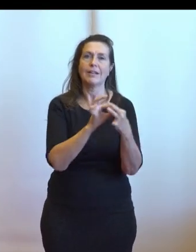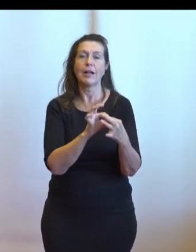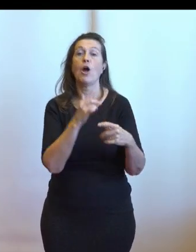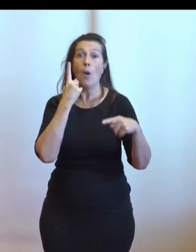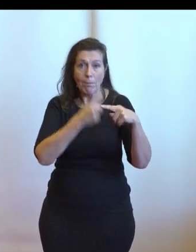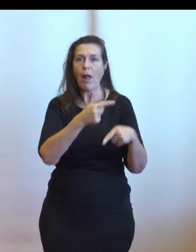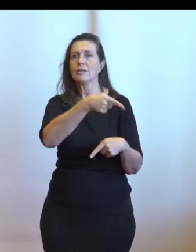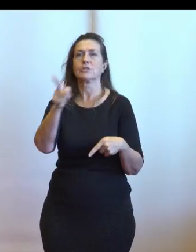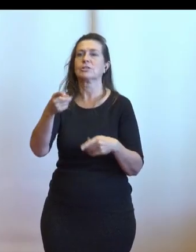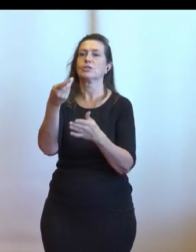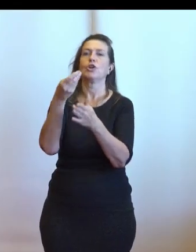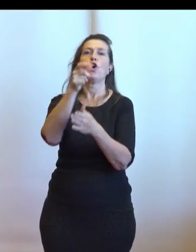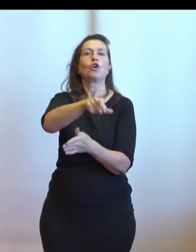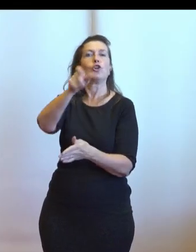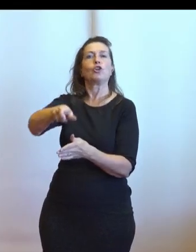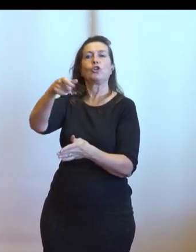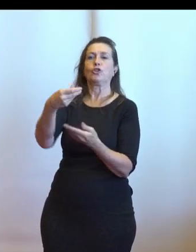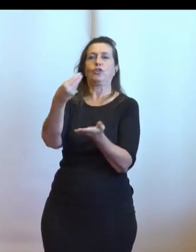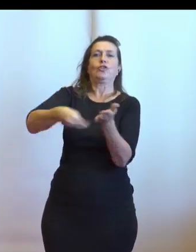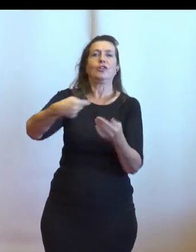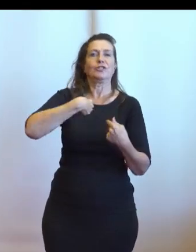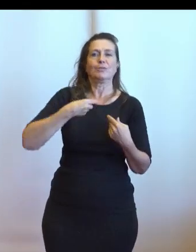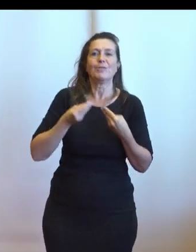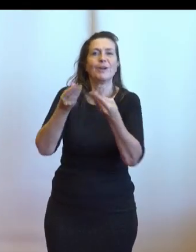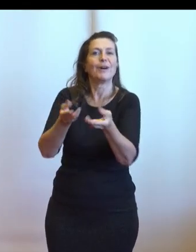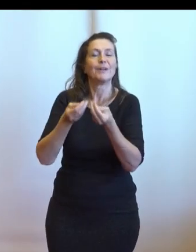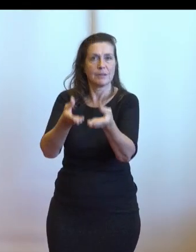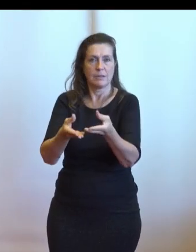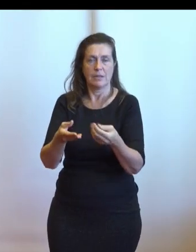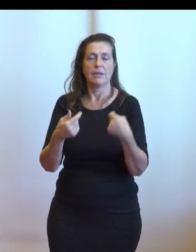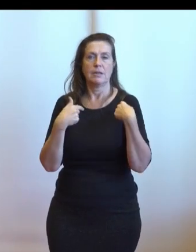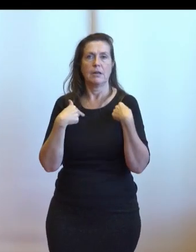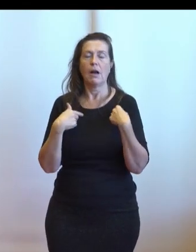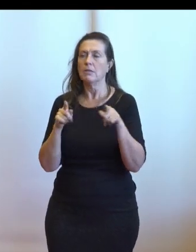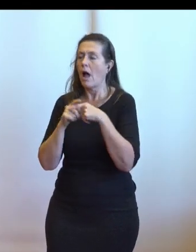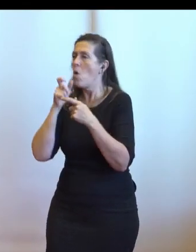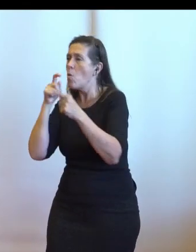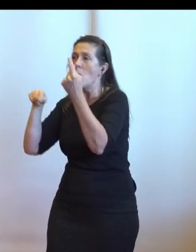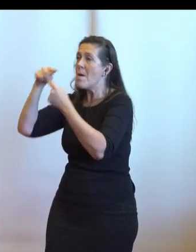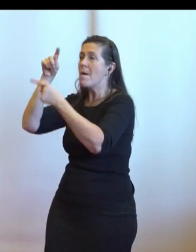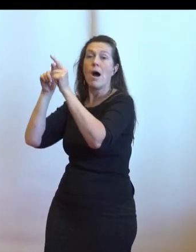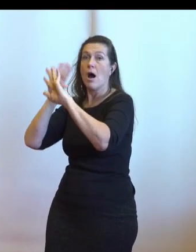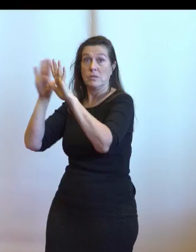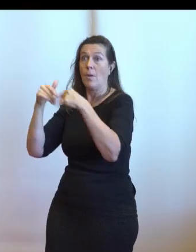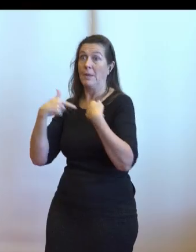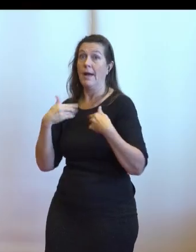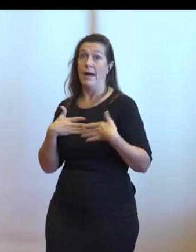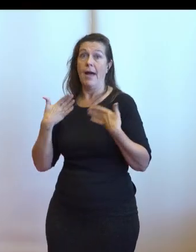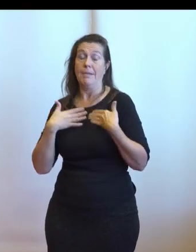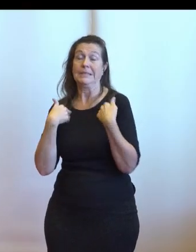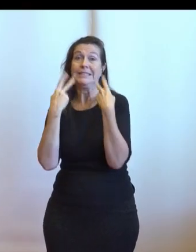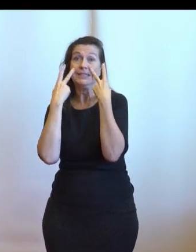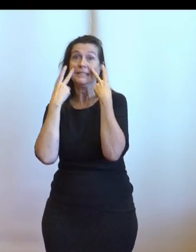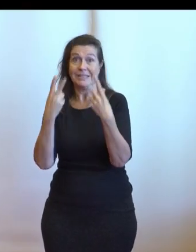territory needs to be more carefully nuanced in terms of who should be doing what at what stage in the process. But I'm really pleased, Cécile, to see